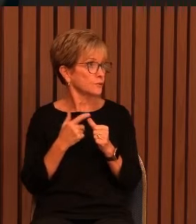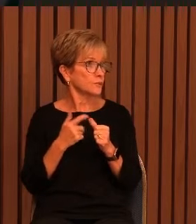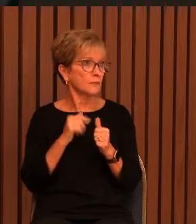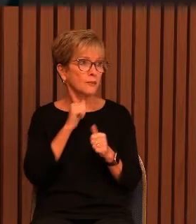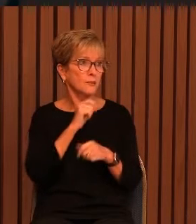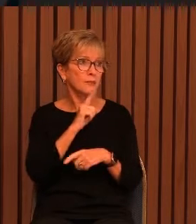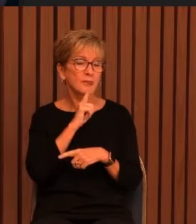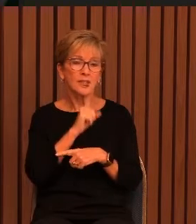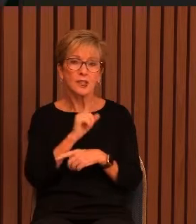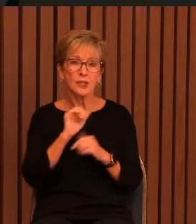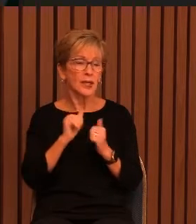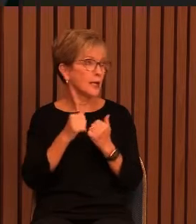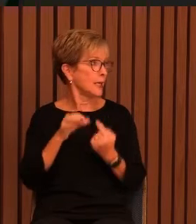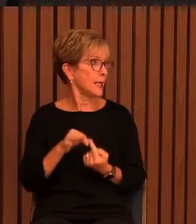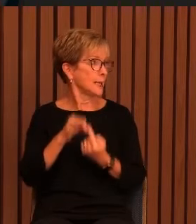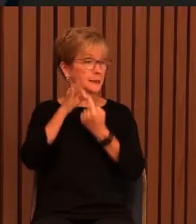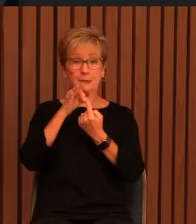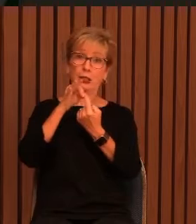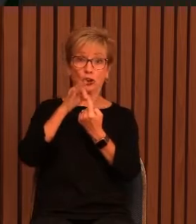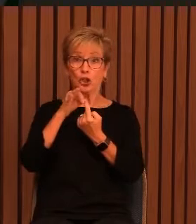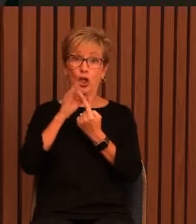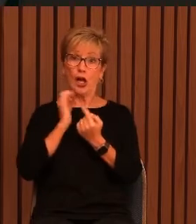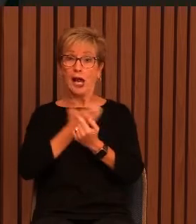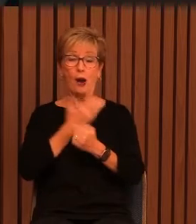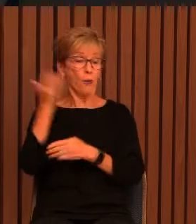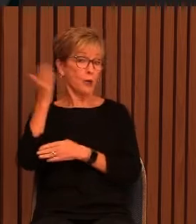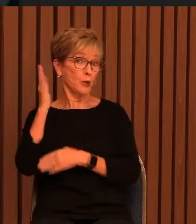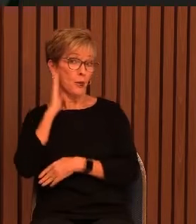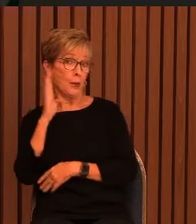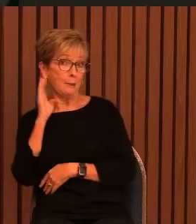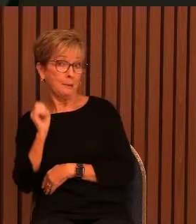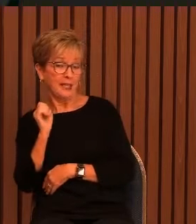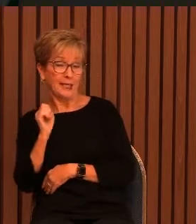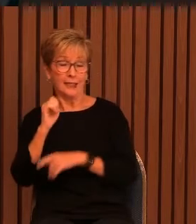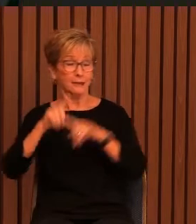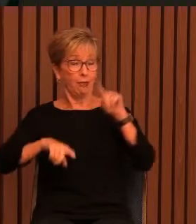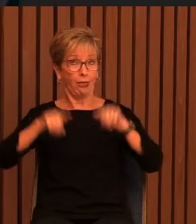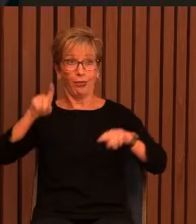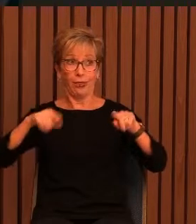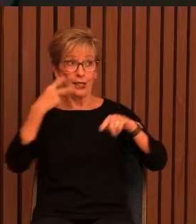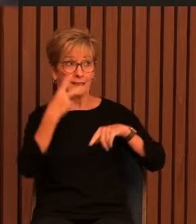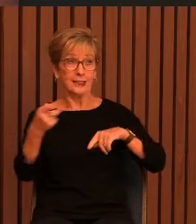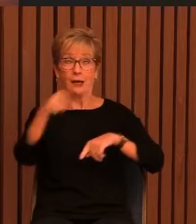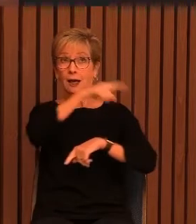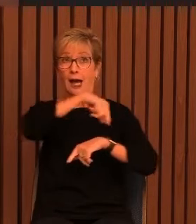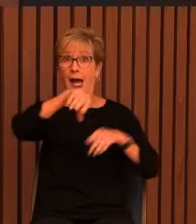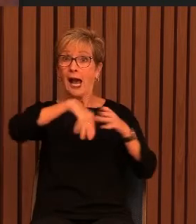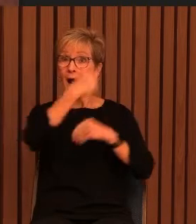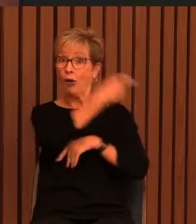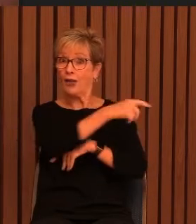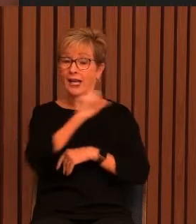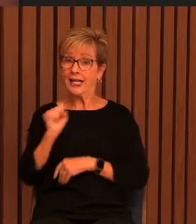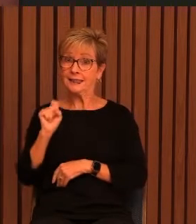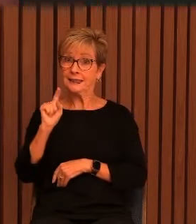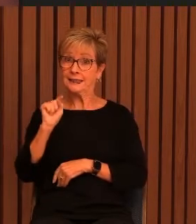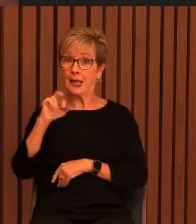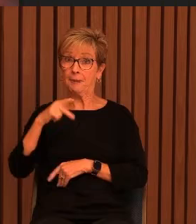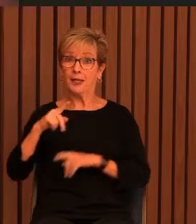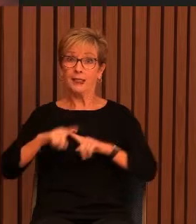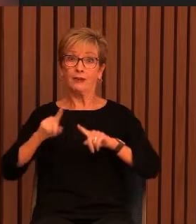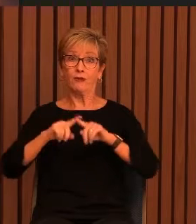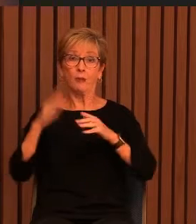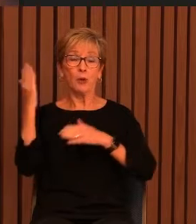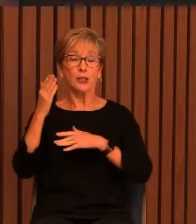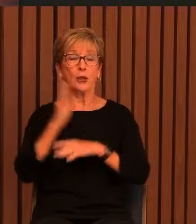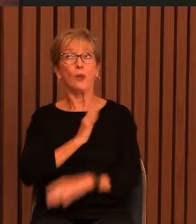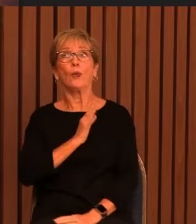I'm not sure how special our presentation is going to be compared to all the presentations out there today. I don't believe we can match